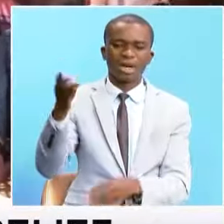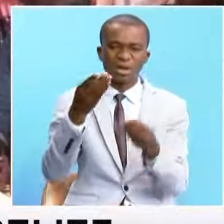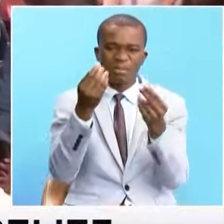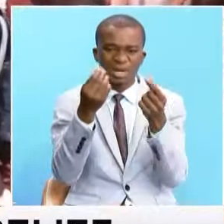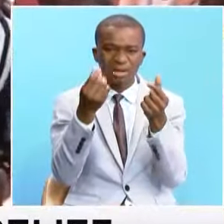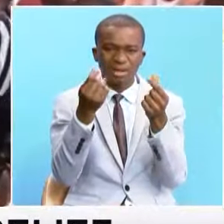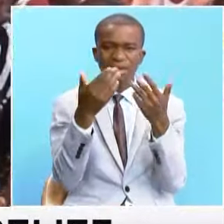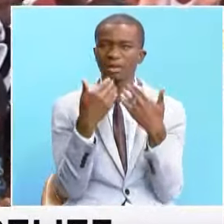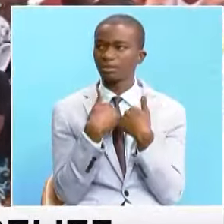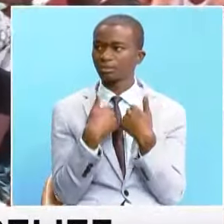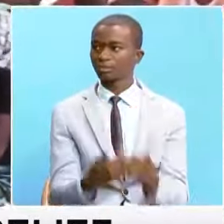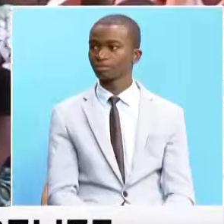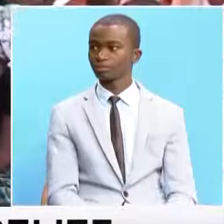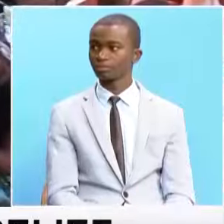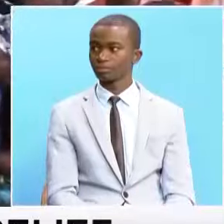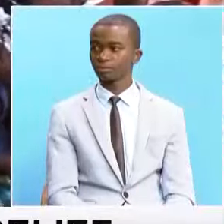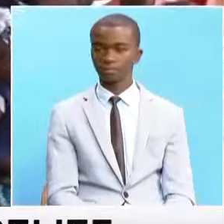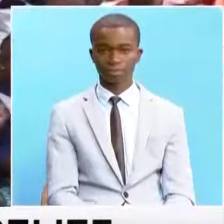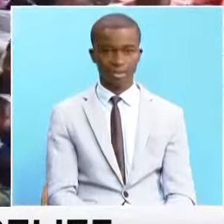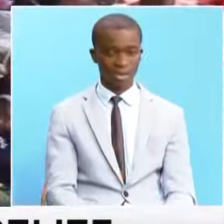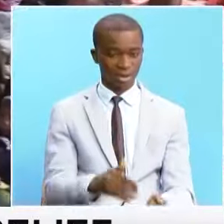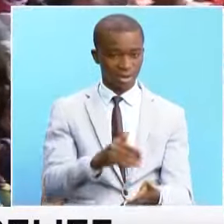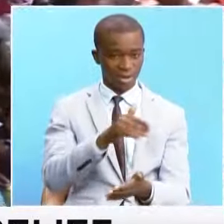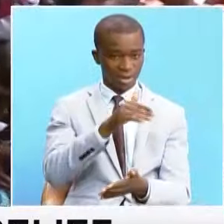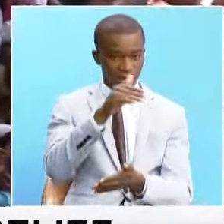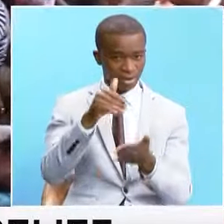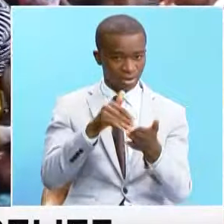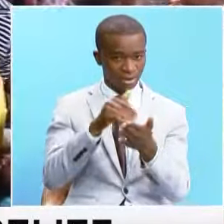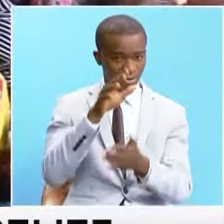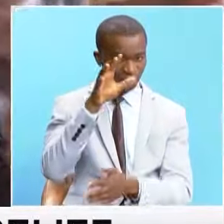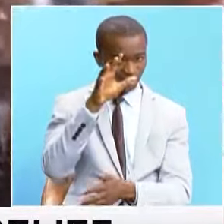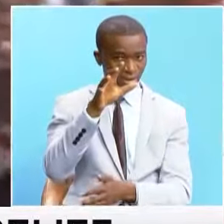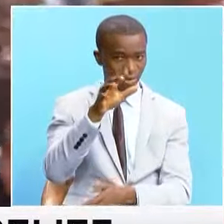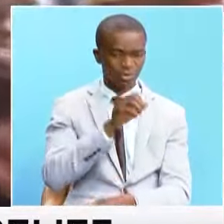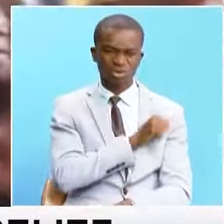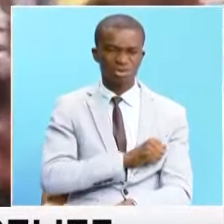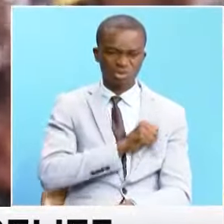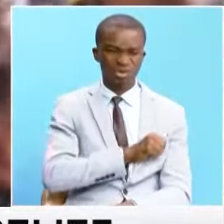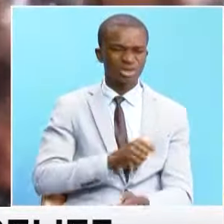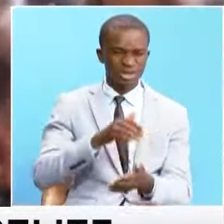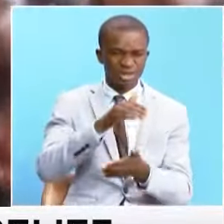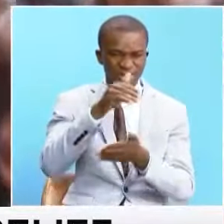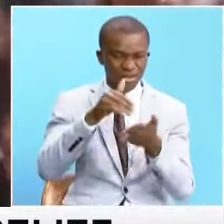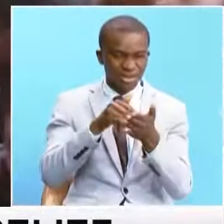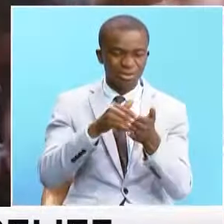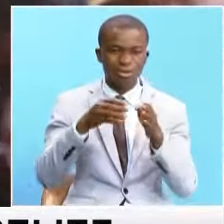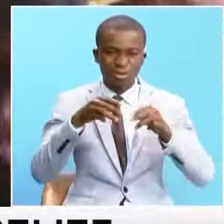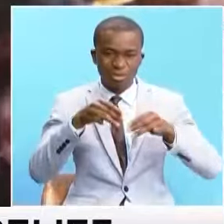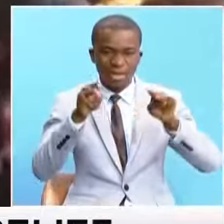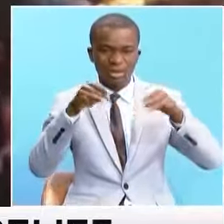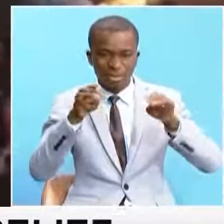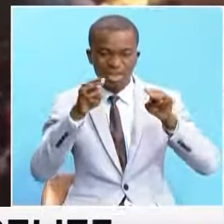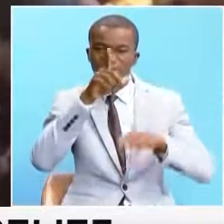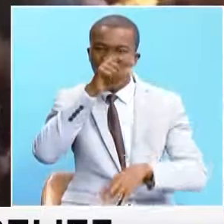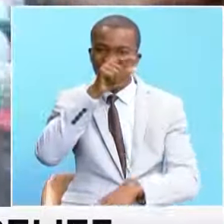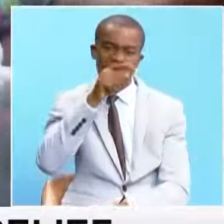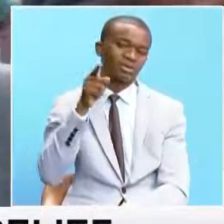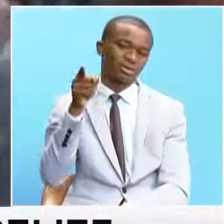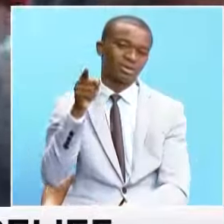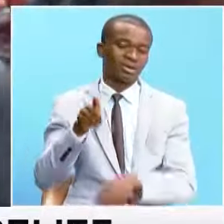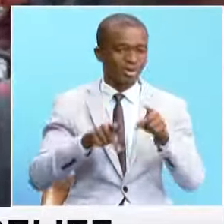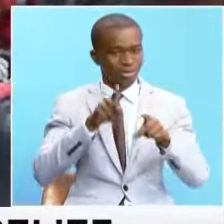They have filled this over Damba Central Market to full capacity, waiting to be paid their emergency drought social cash transfer fund.